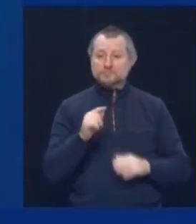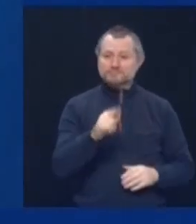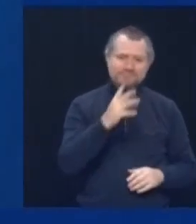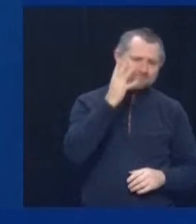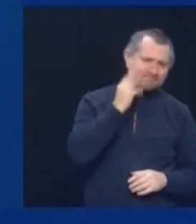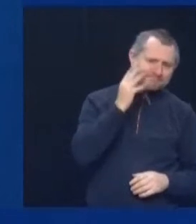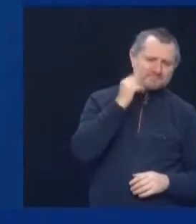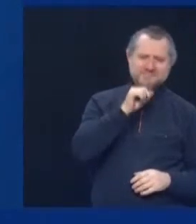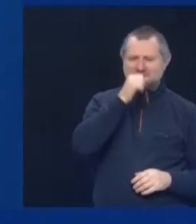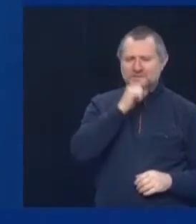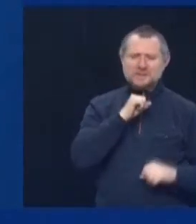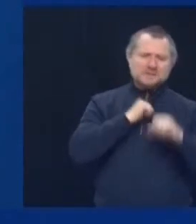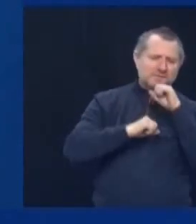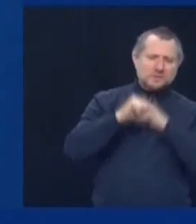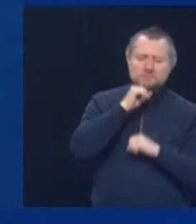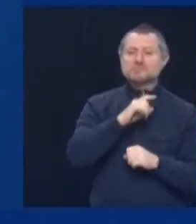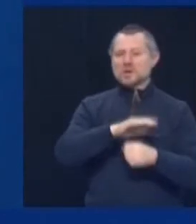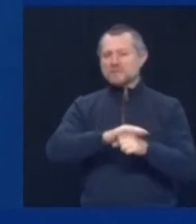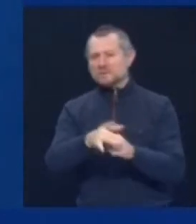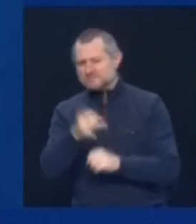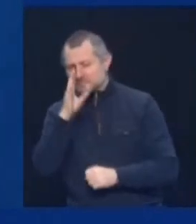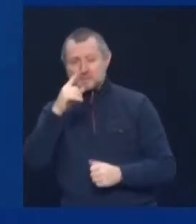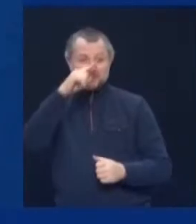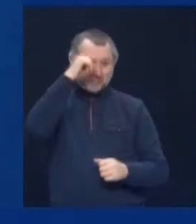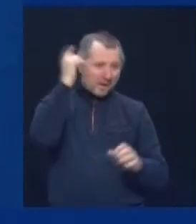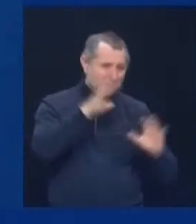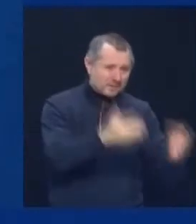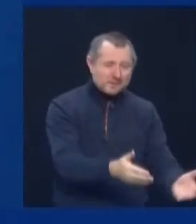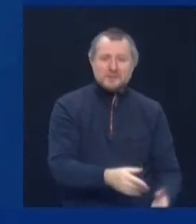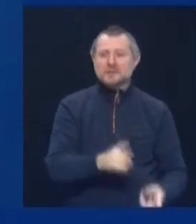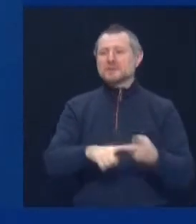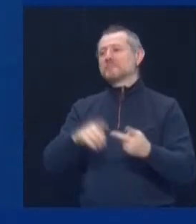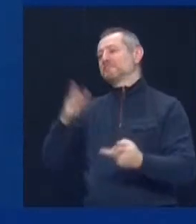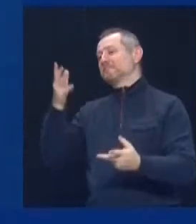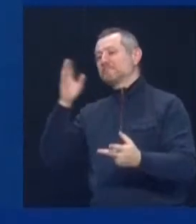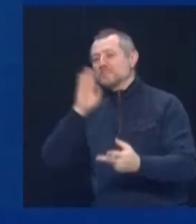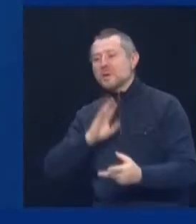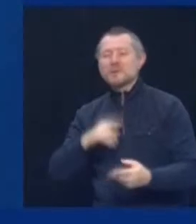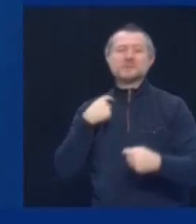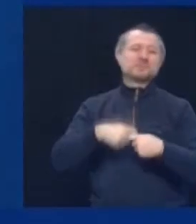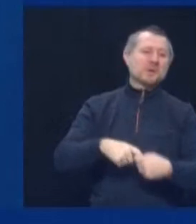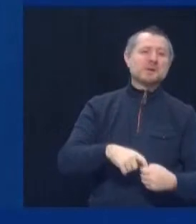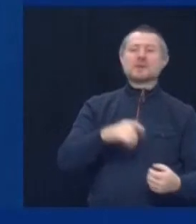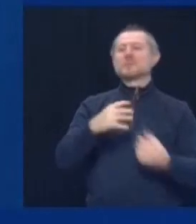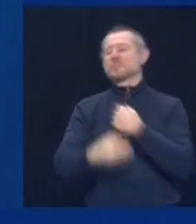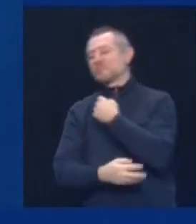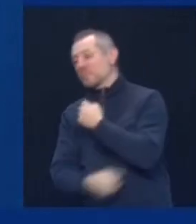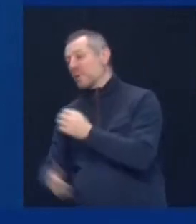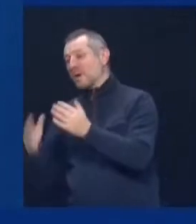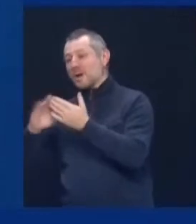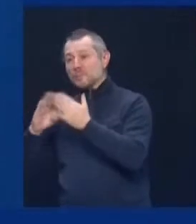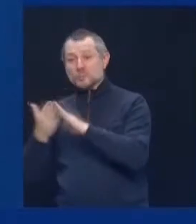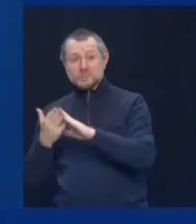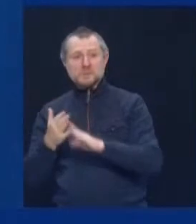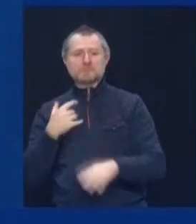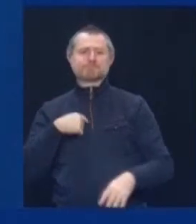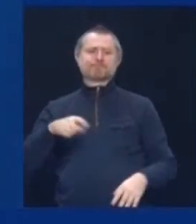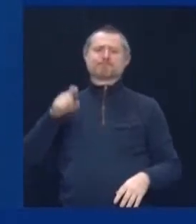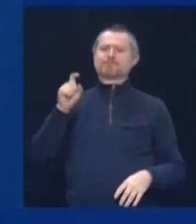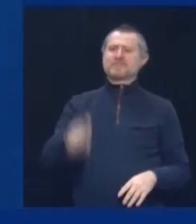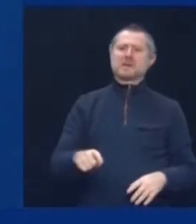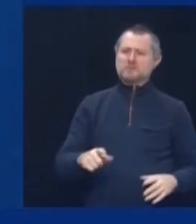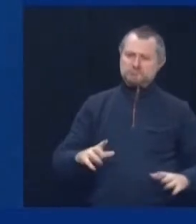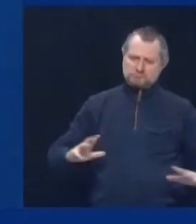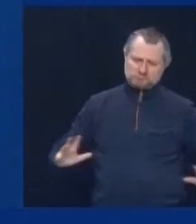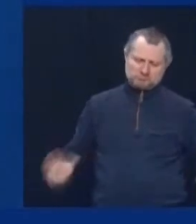Black community, Latino community, poor community. And we have to expedite the distribution and administration,